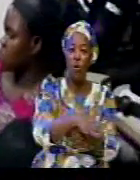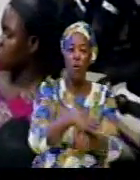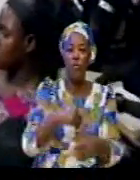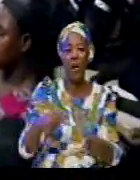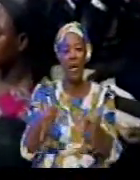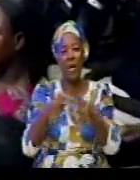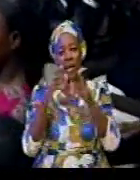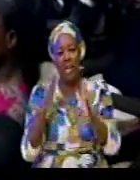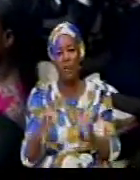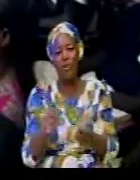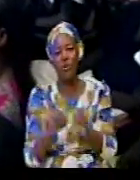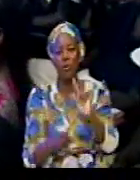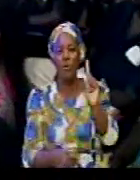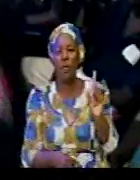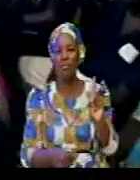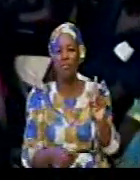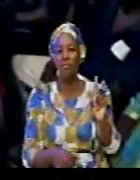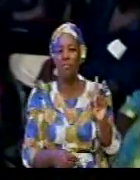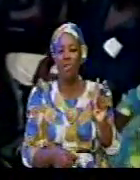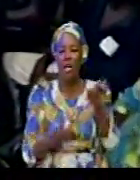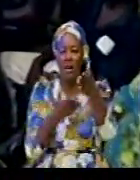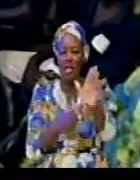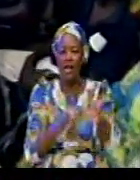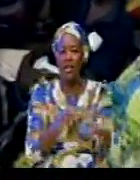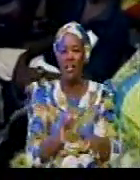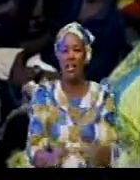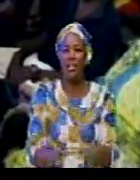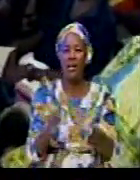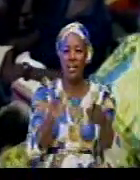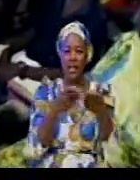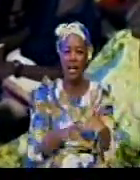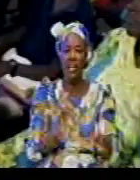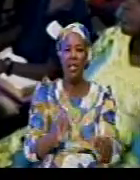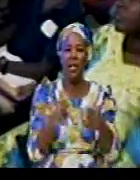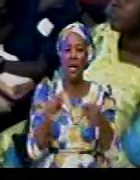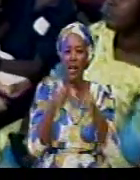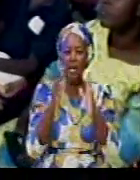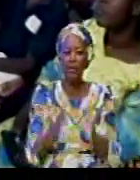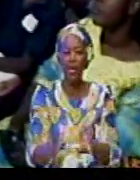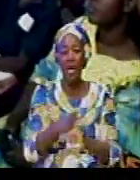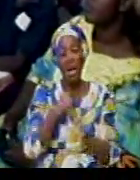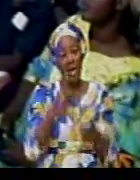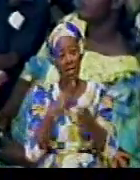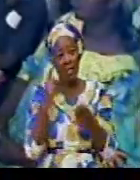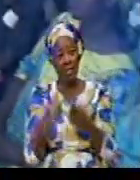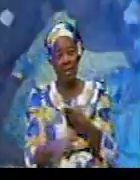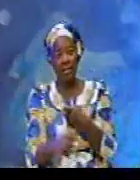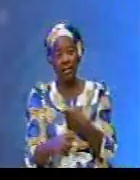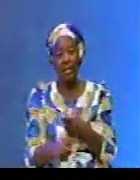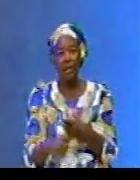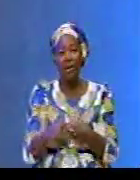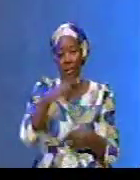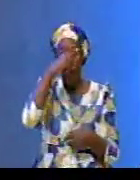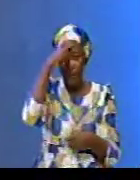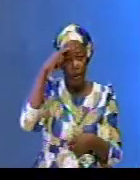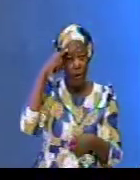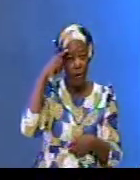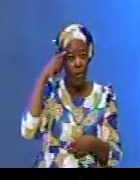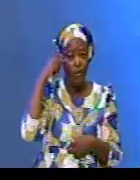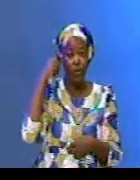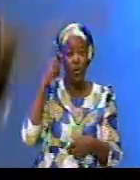you the victory over enemy number one, deadly